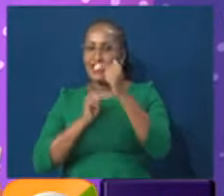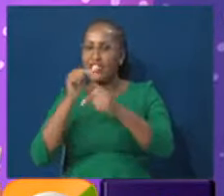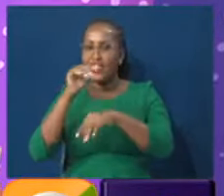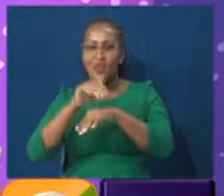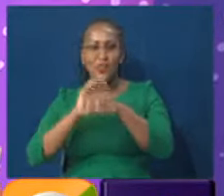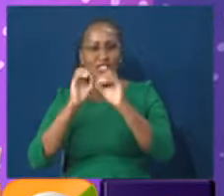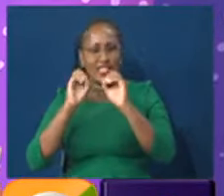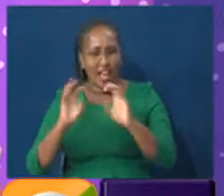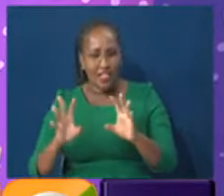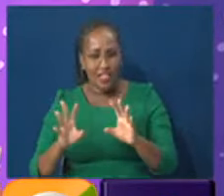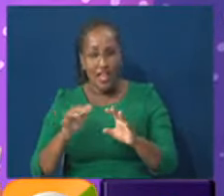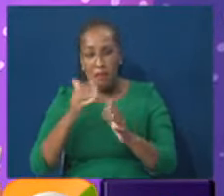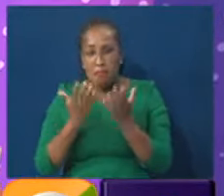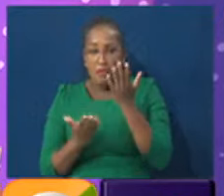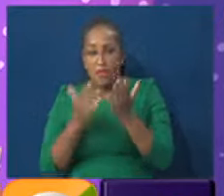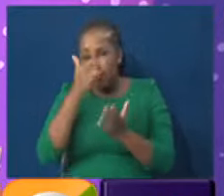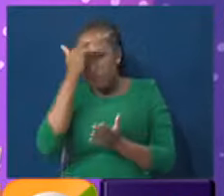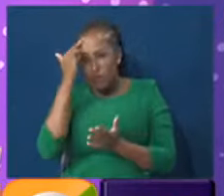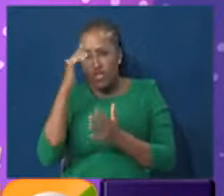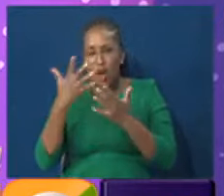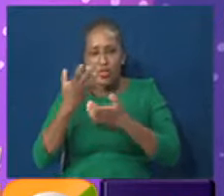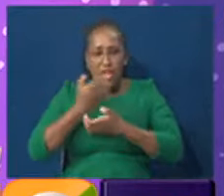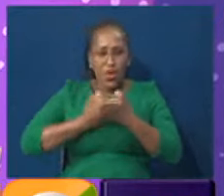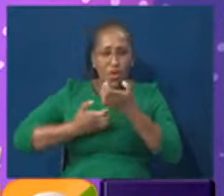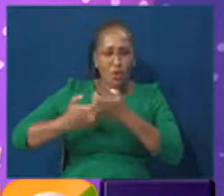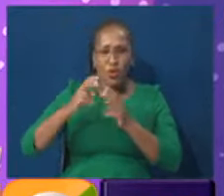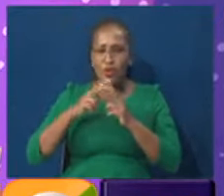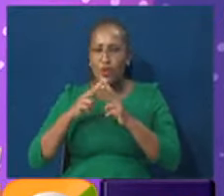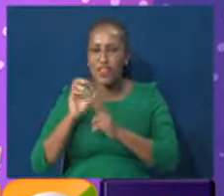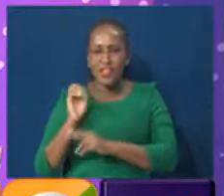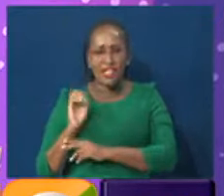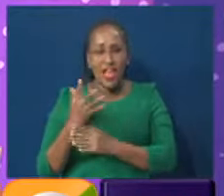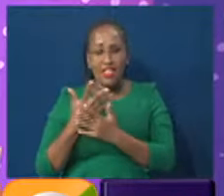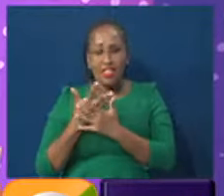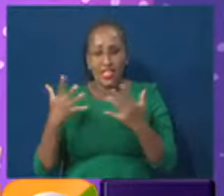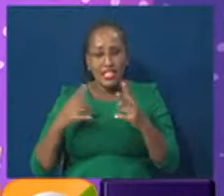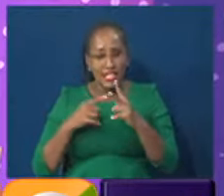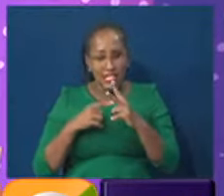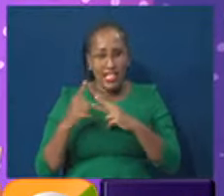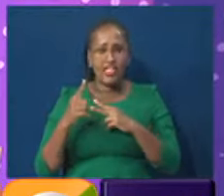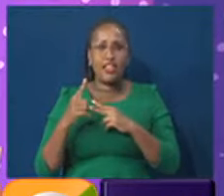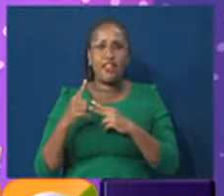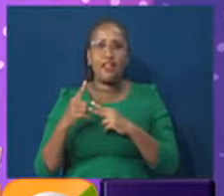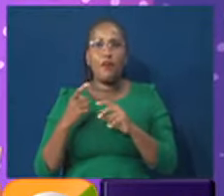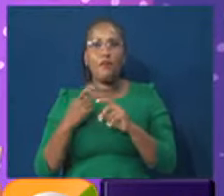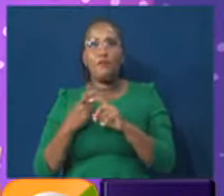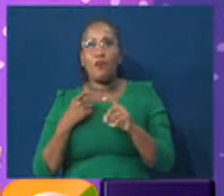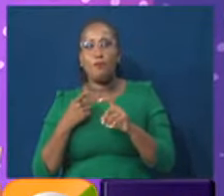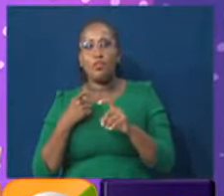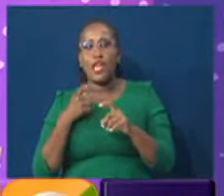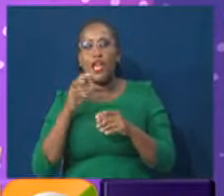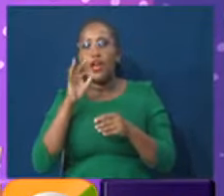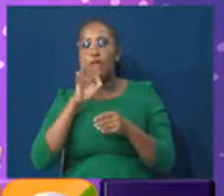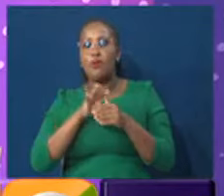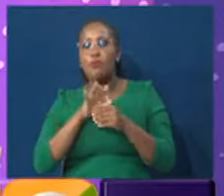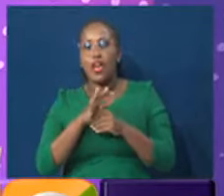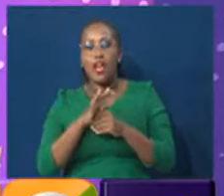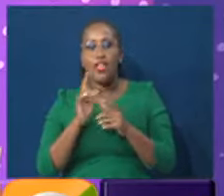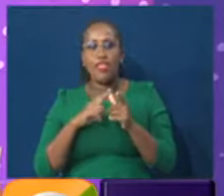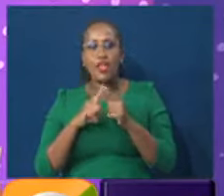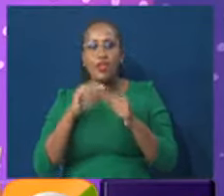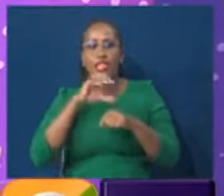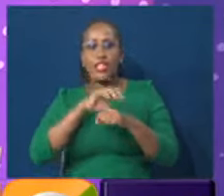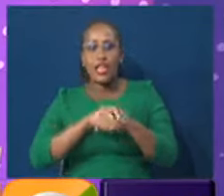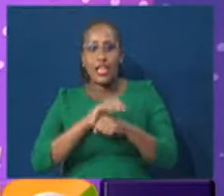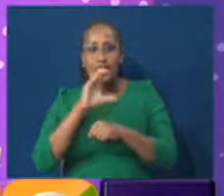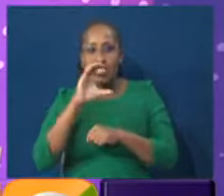to the cost of living. Angela, interesting stat that came out of the InfoTrack poll. The president got a C. You